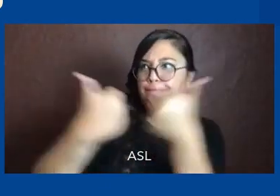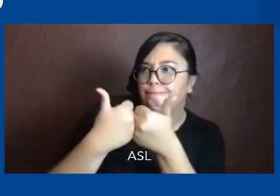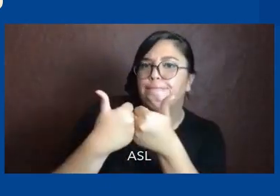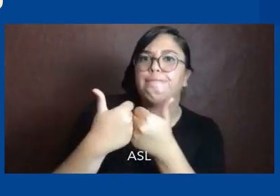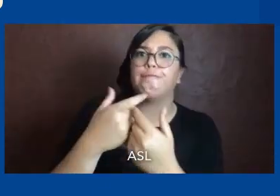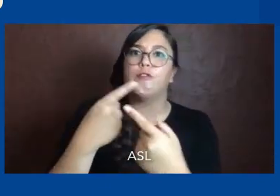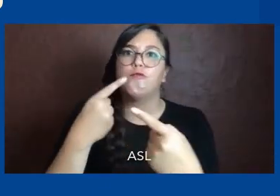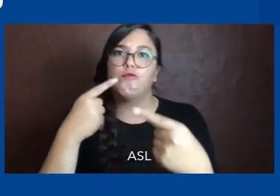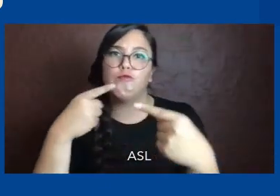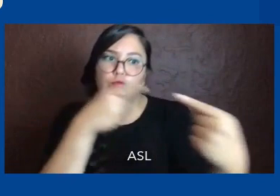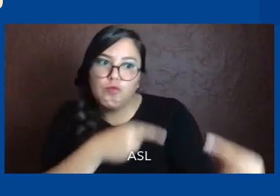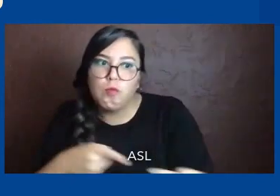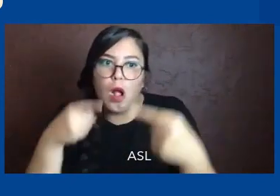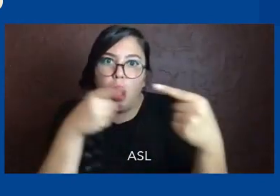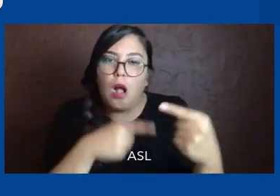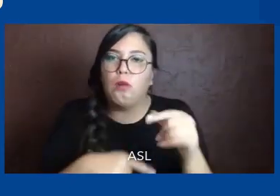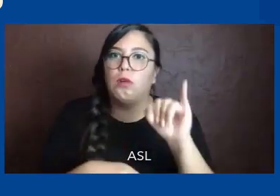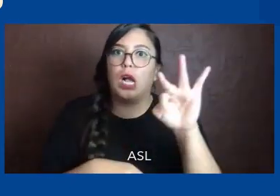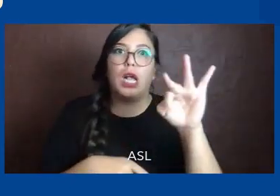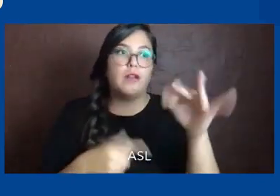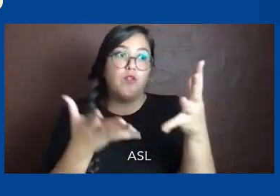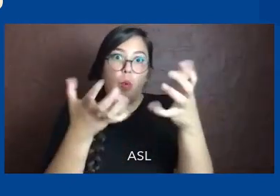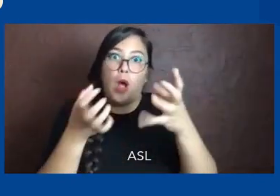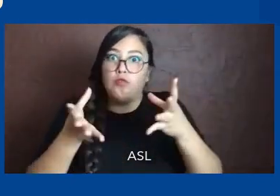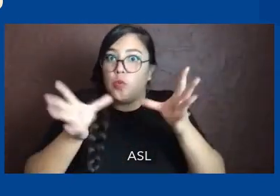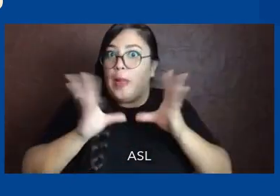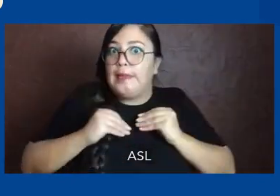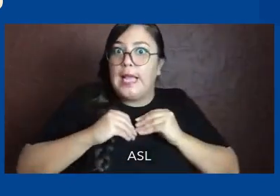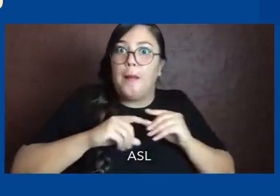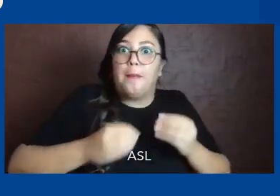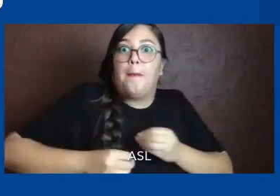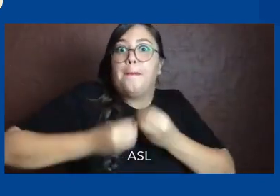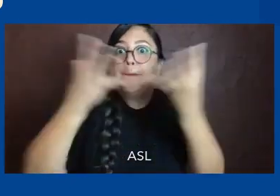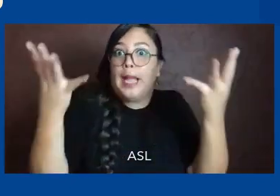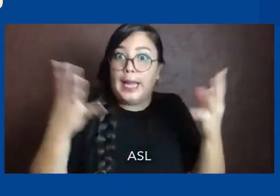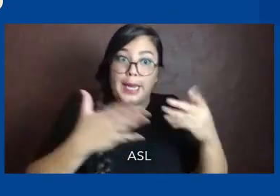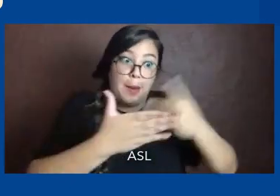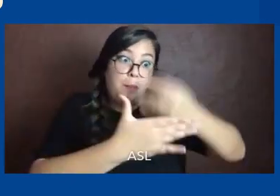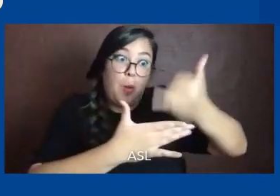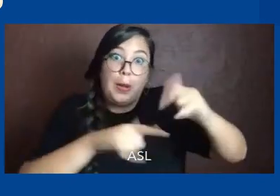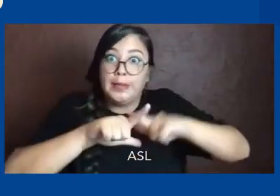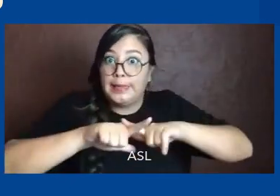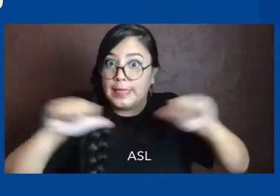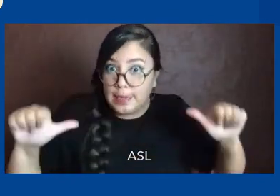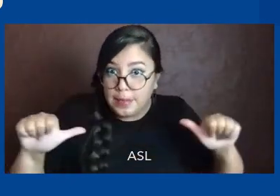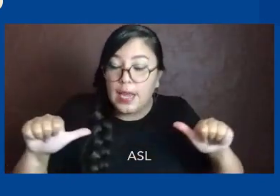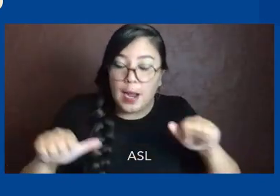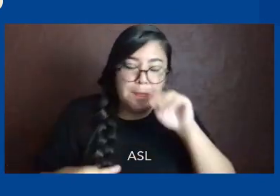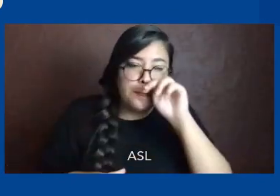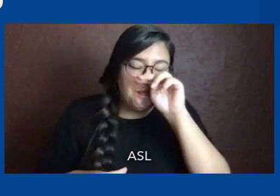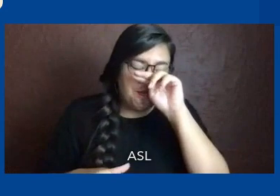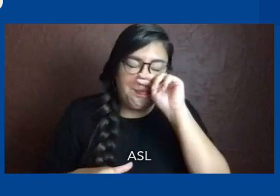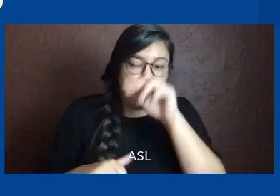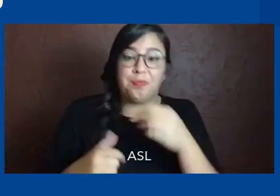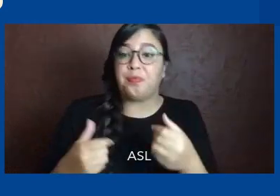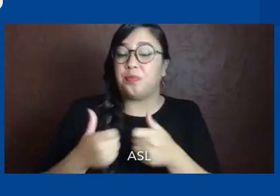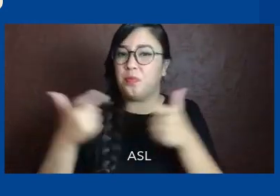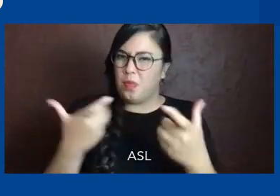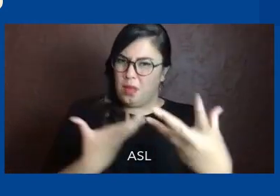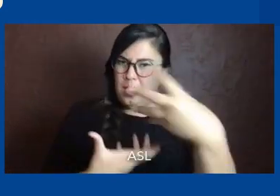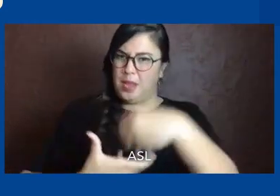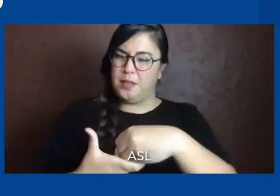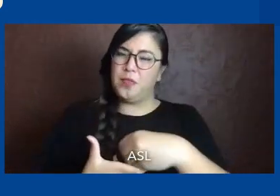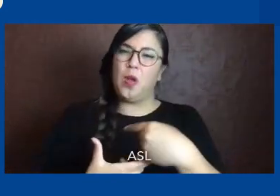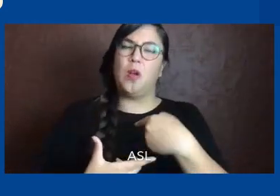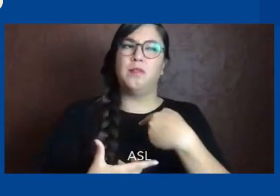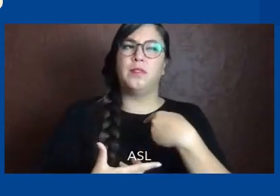multiple projects, or when you're thinking about taking a job. Like that's a big piece of that is like, I need to work an X amount